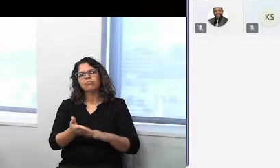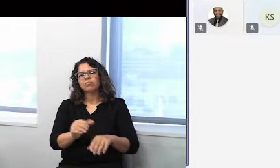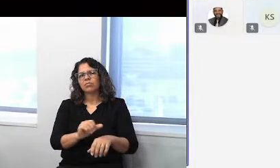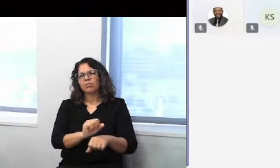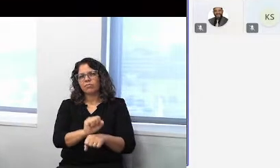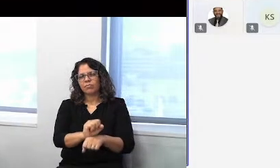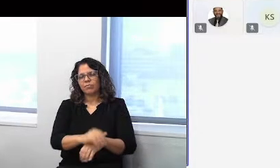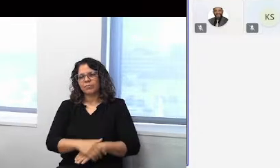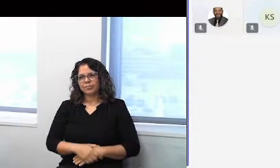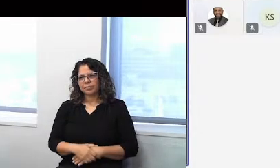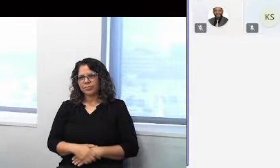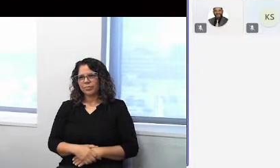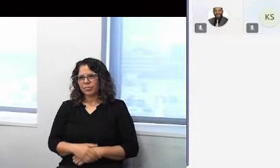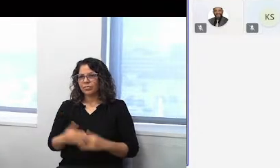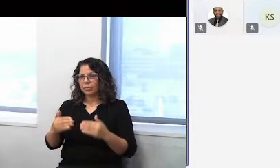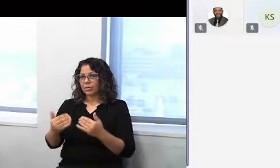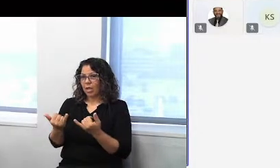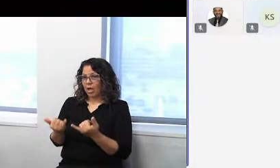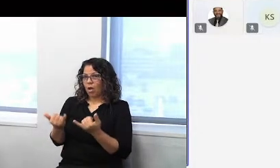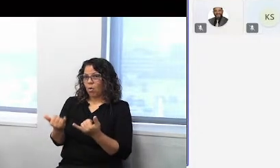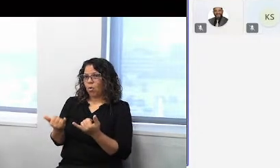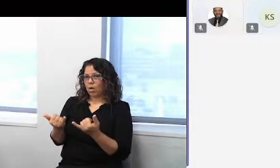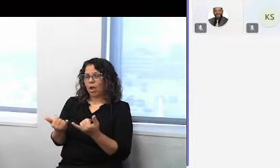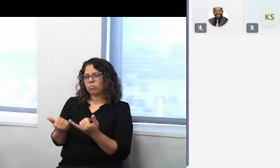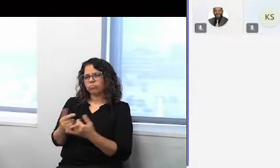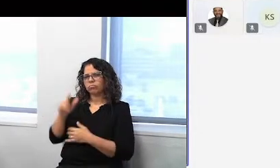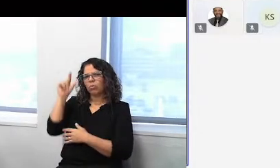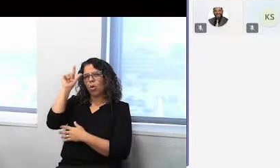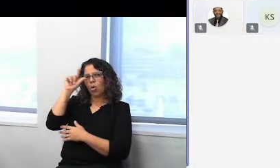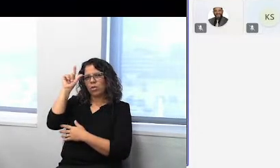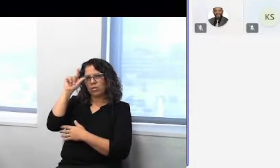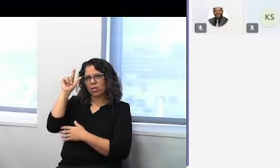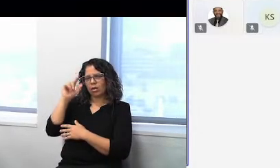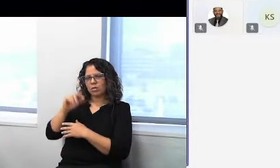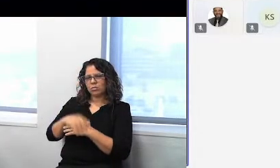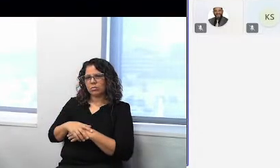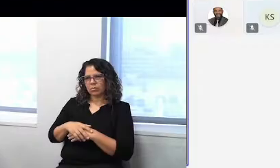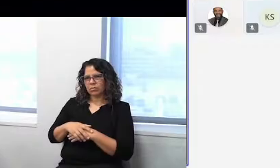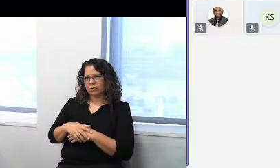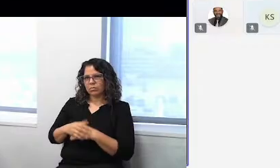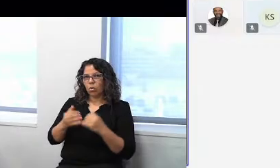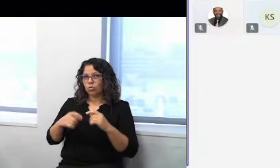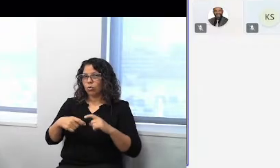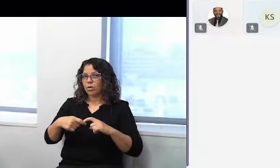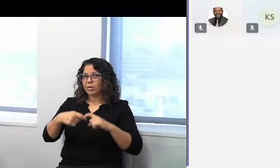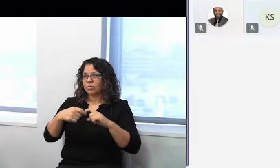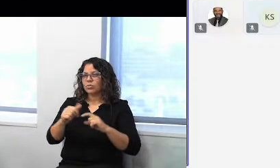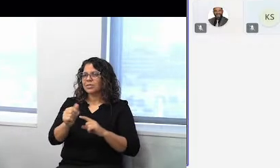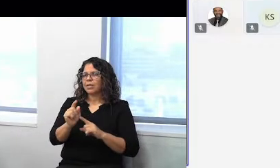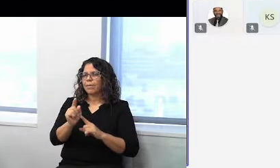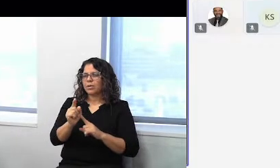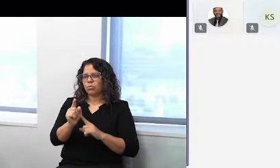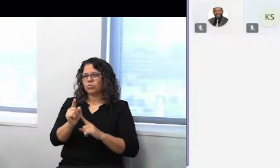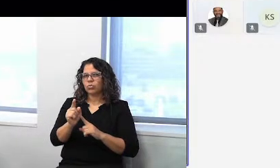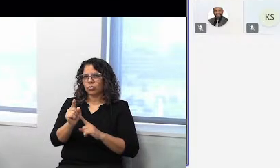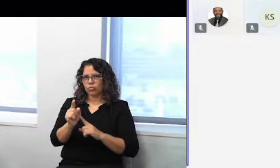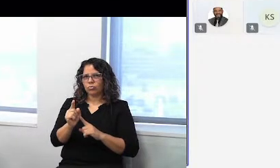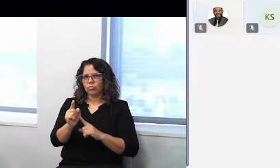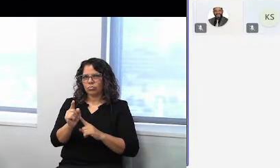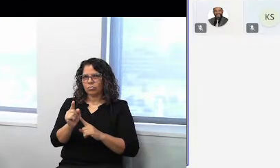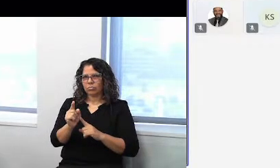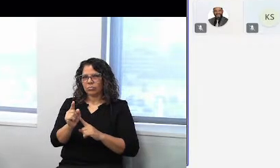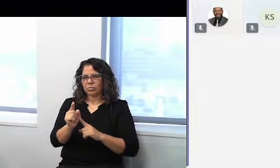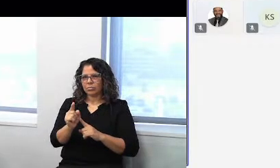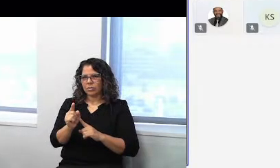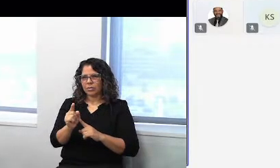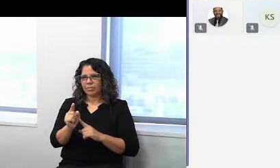about logistics for a moment, please. I'd like to give us another 10-minute break because I would like us to go till 12:30 today for lunch. Everybody good